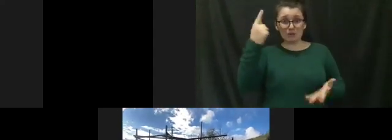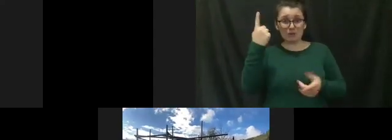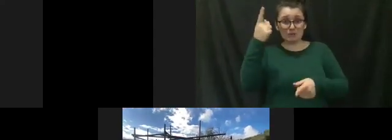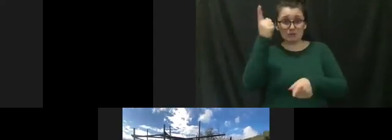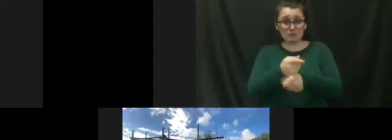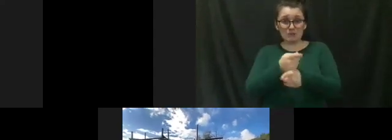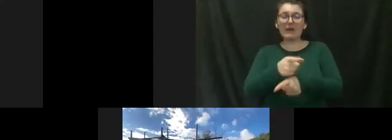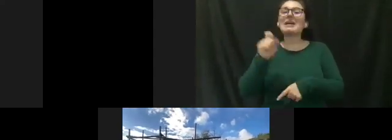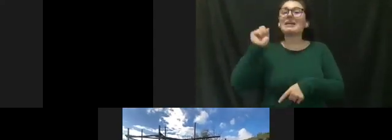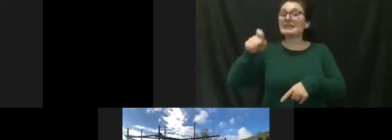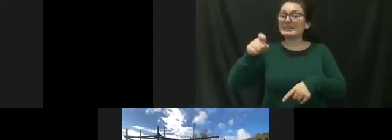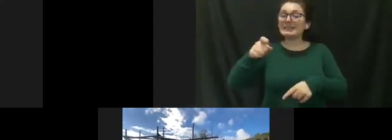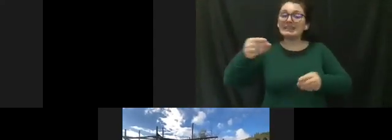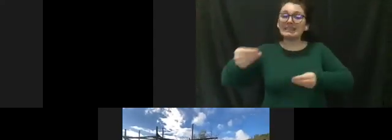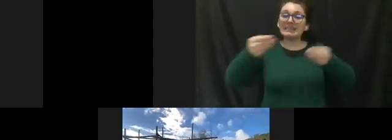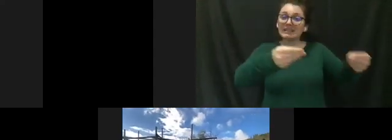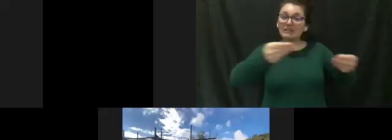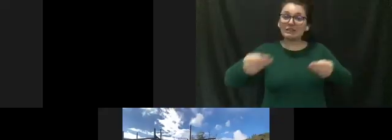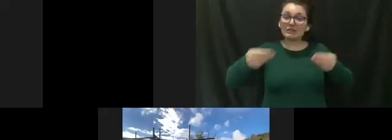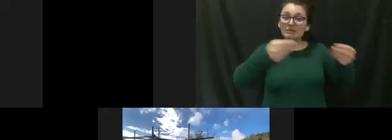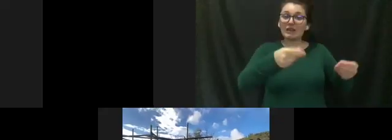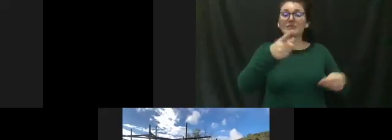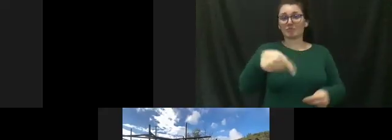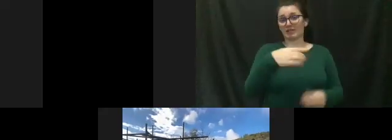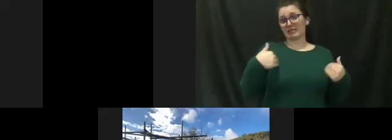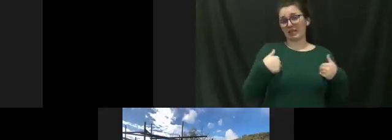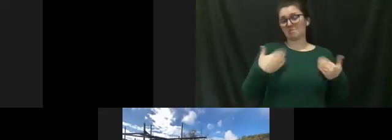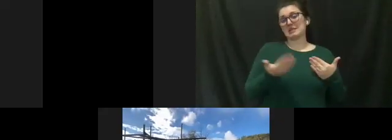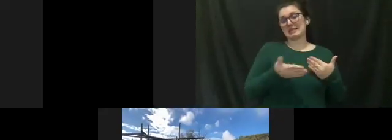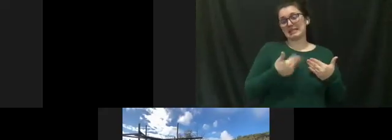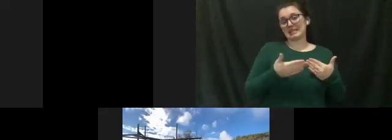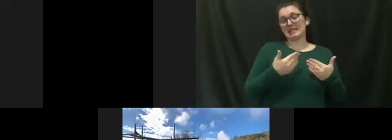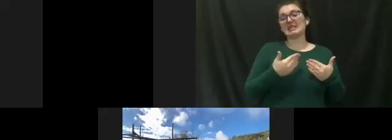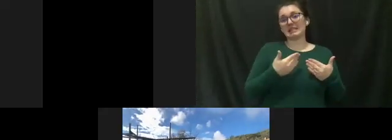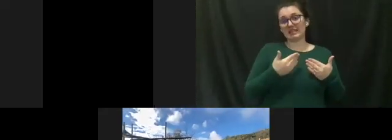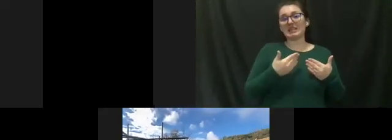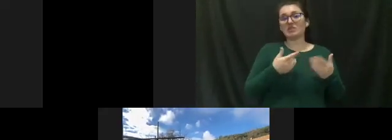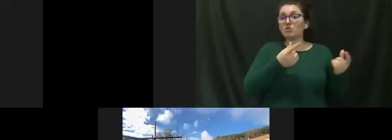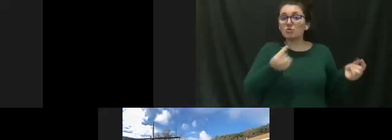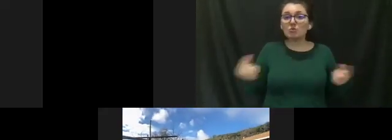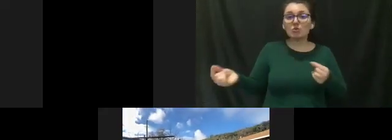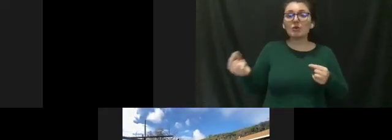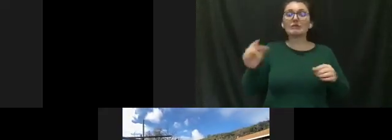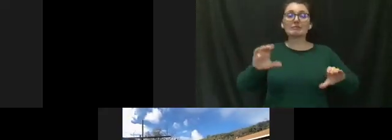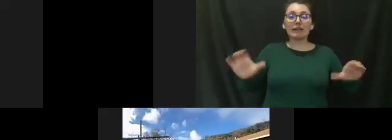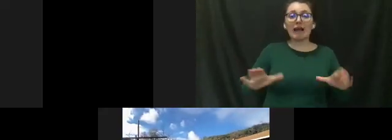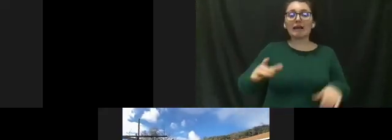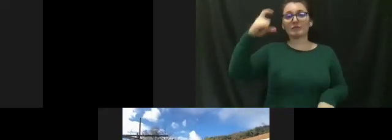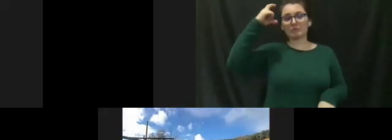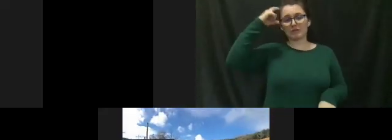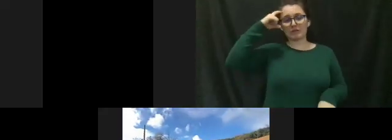giving them things to do because they have it pretty easy here at Wildlife Safari. It's like they're on an all-inclusive